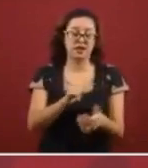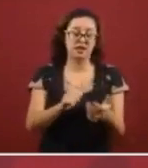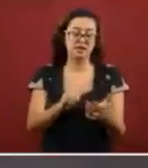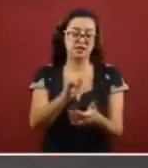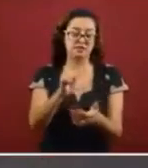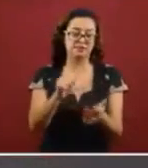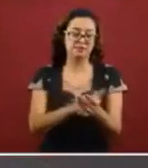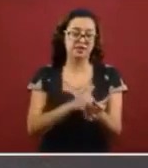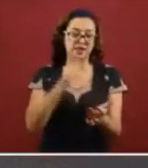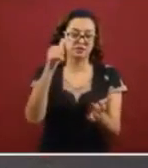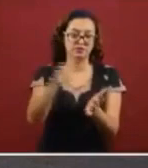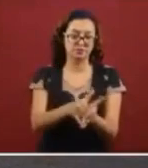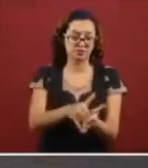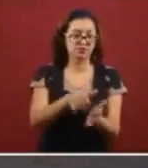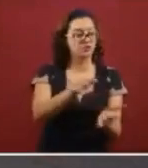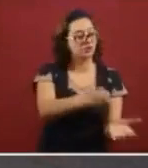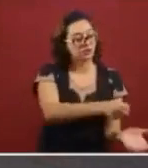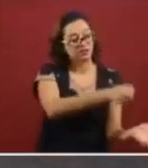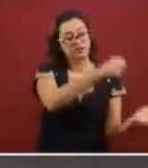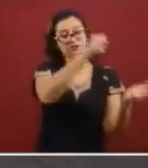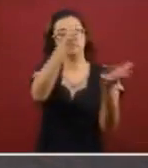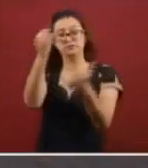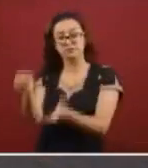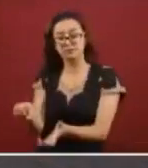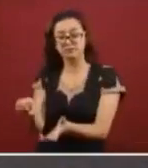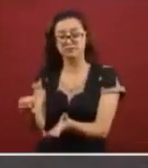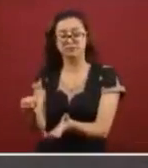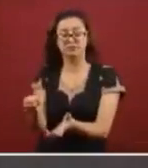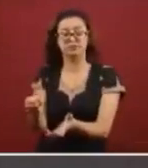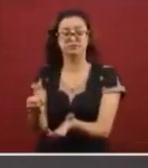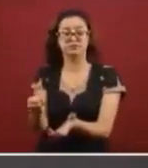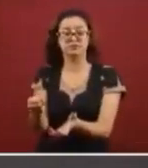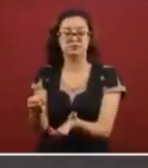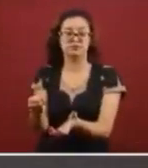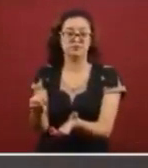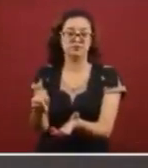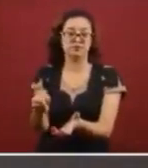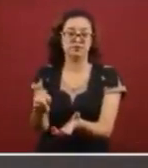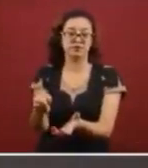from the area. And then